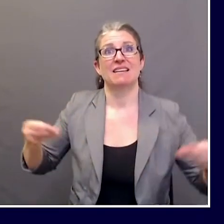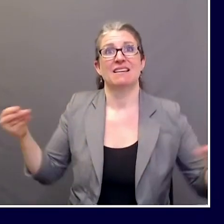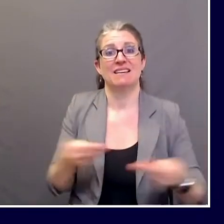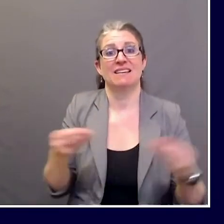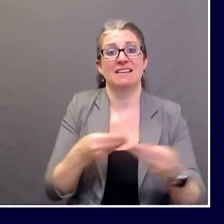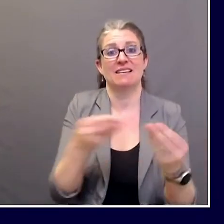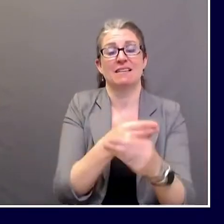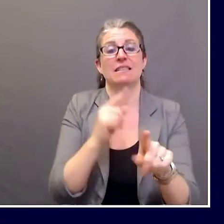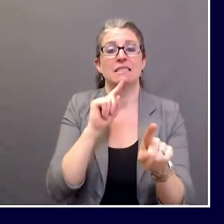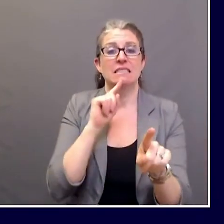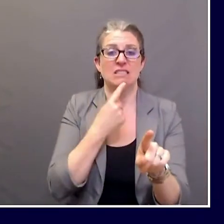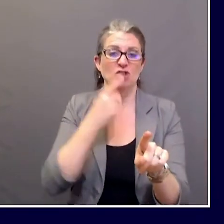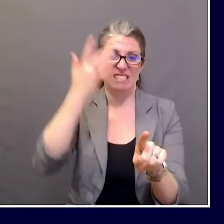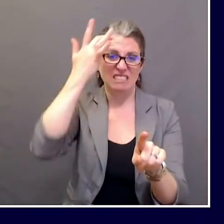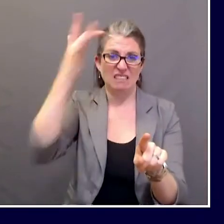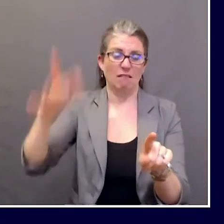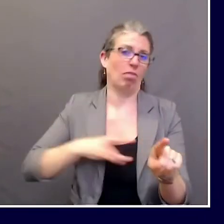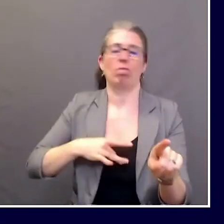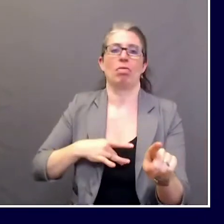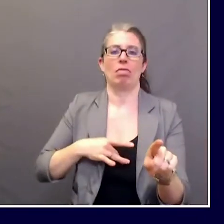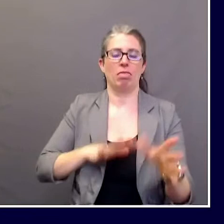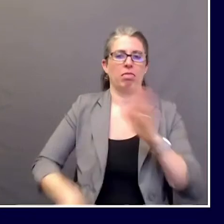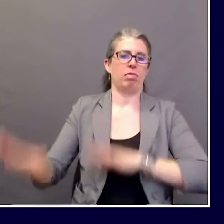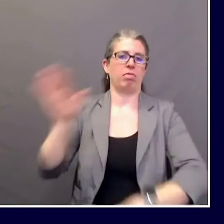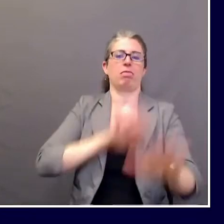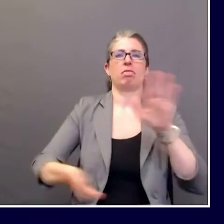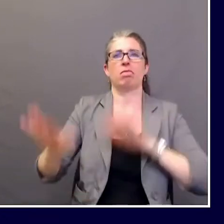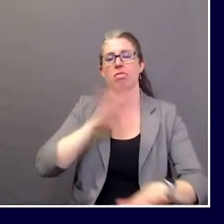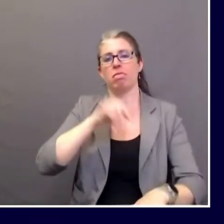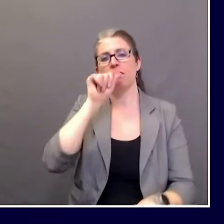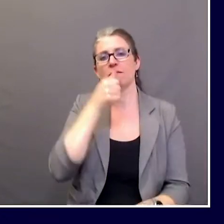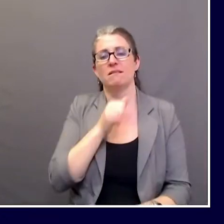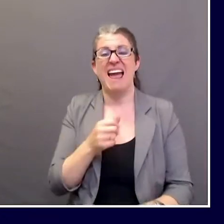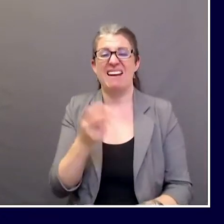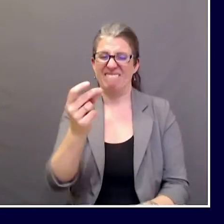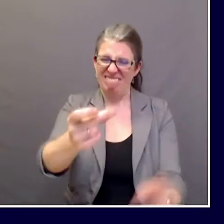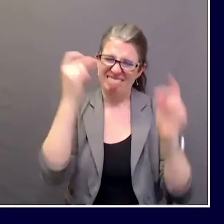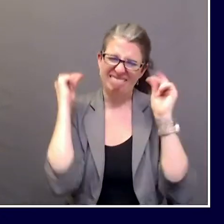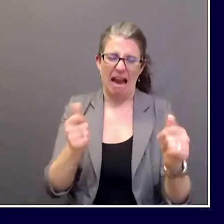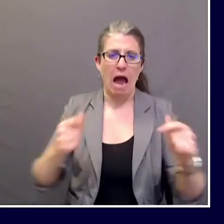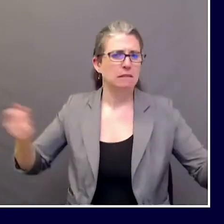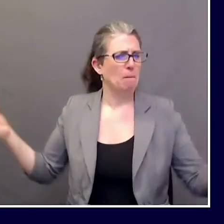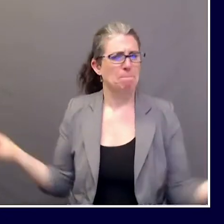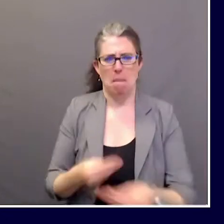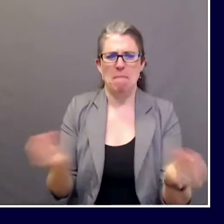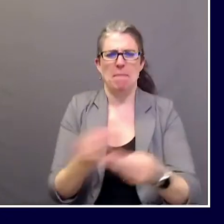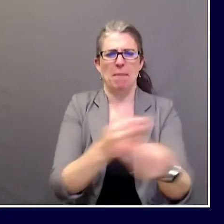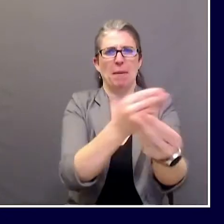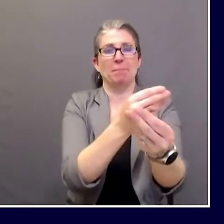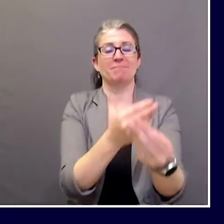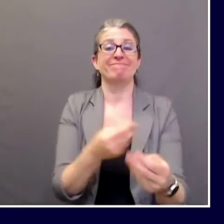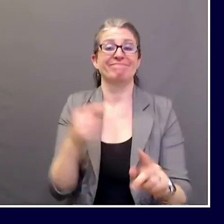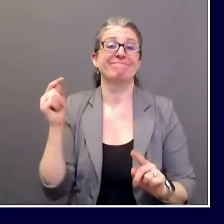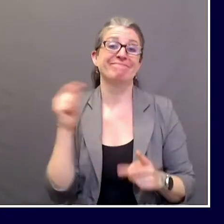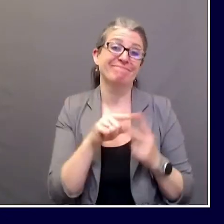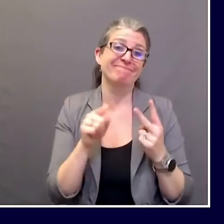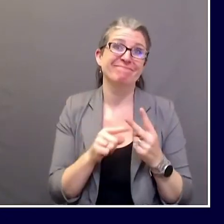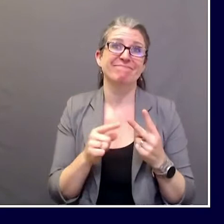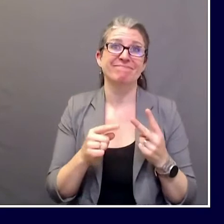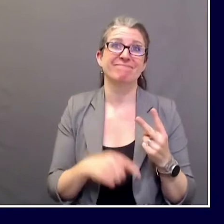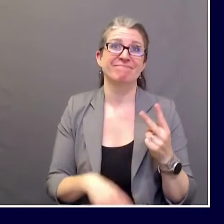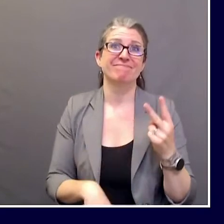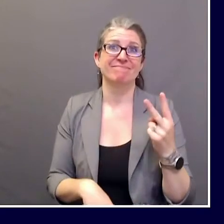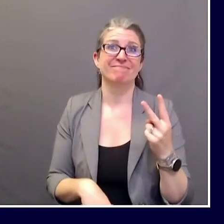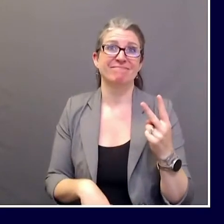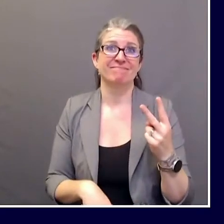That's one thing that's happening. The other thing is that we've seen some of those variants cause more outbreaks. Those